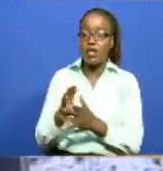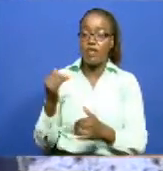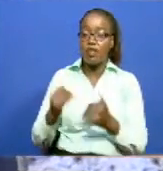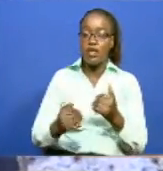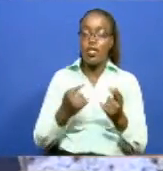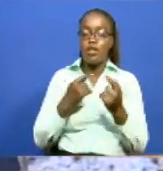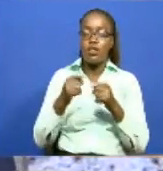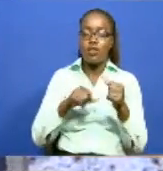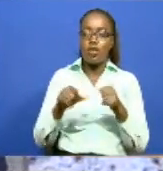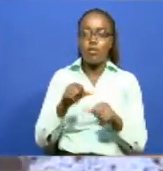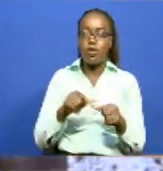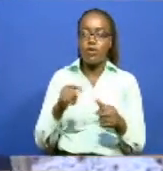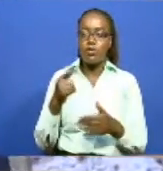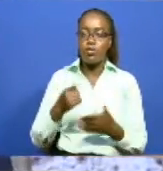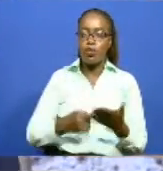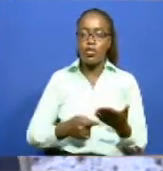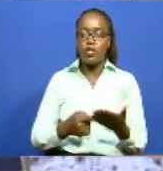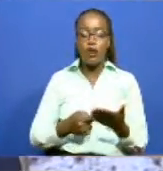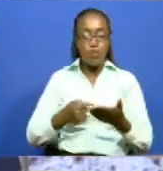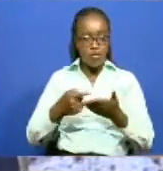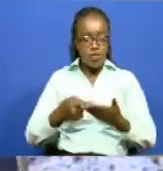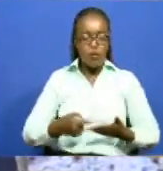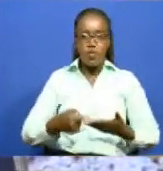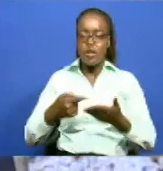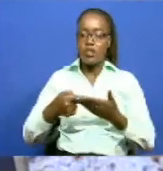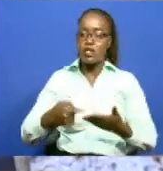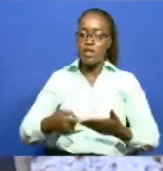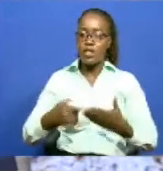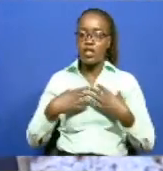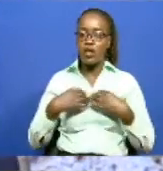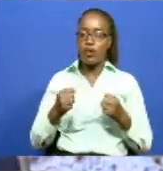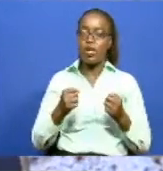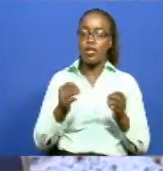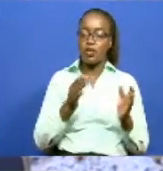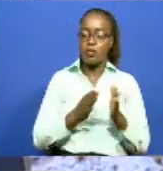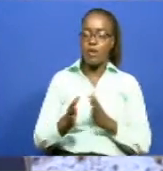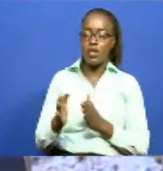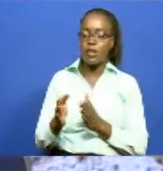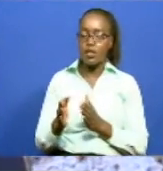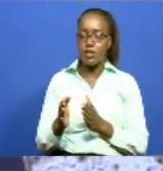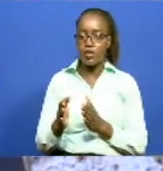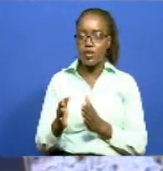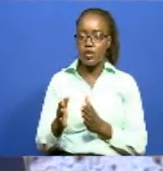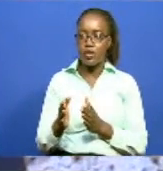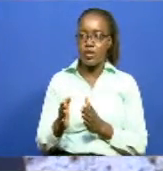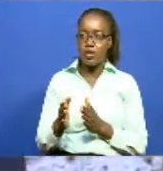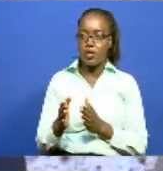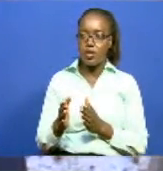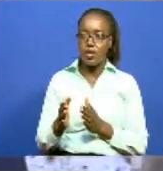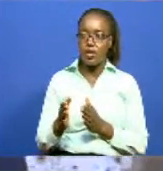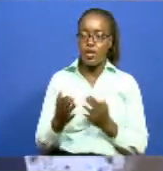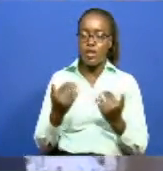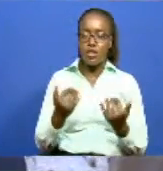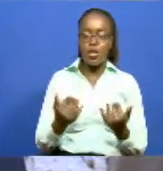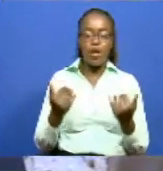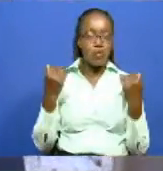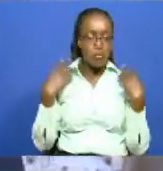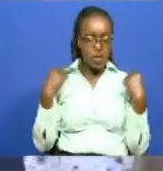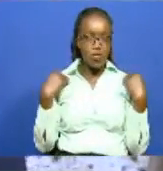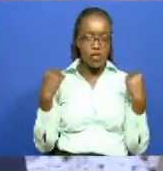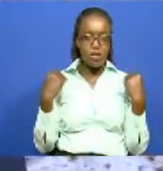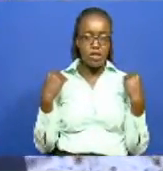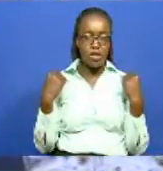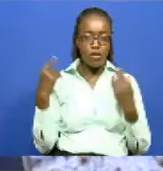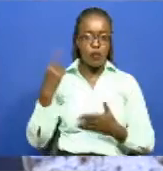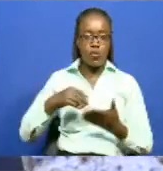about what we've been discussing, our health strategy. we are now putting into practice what we have